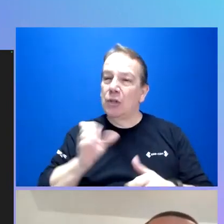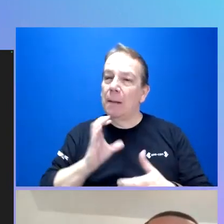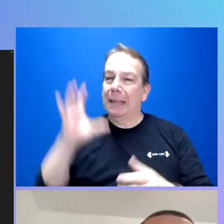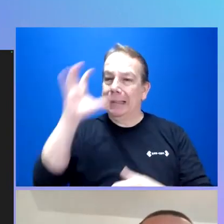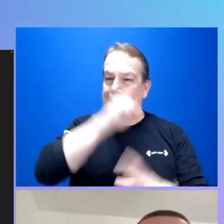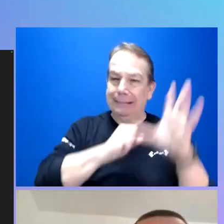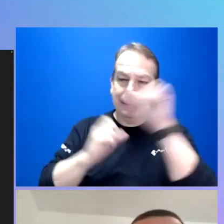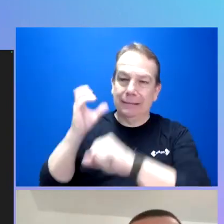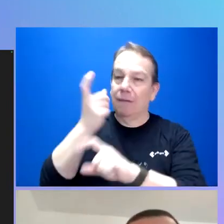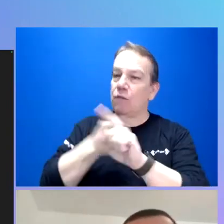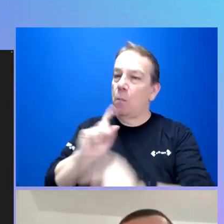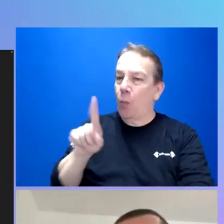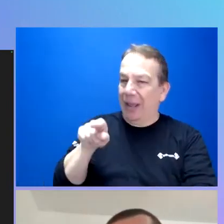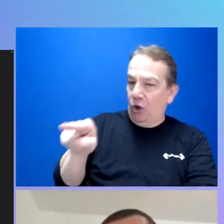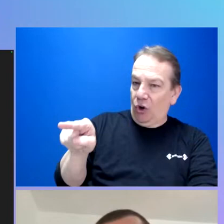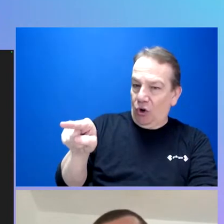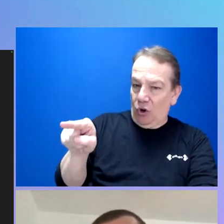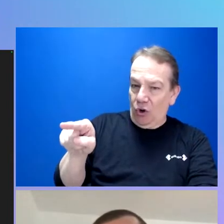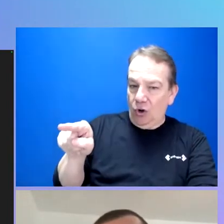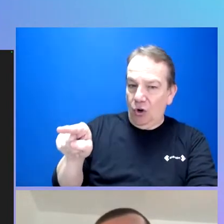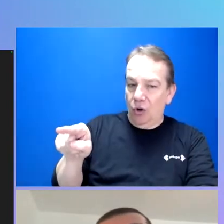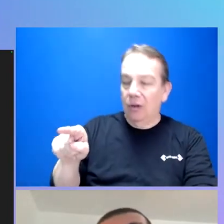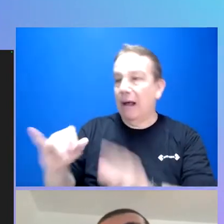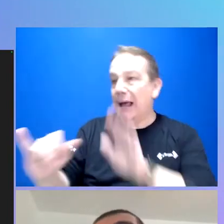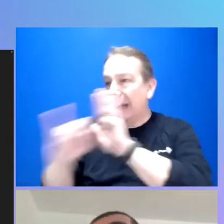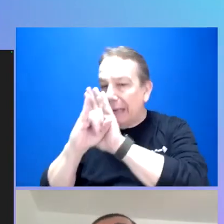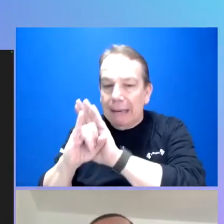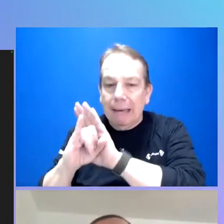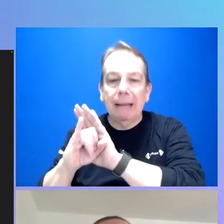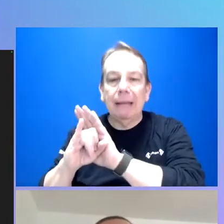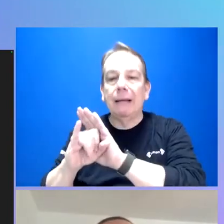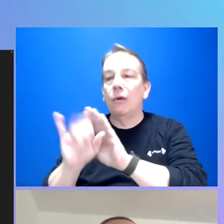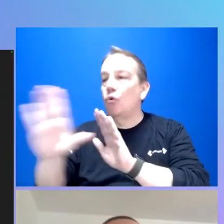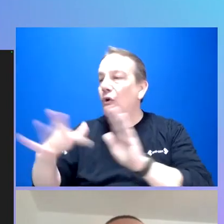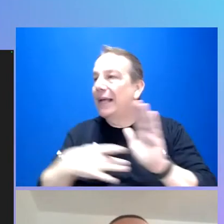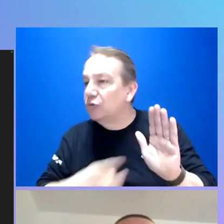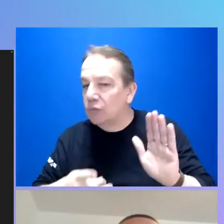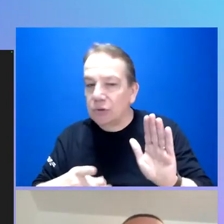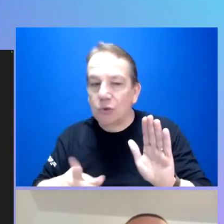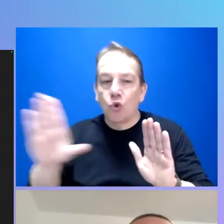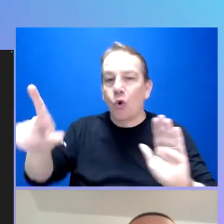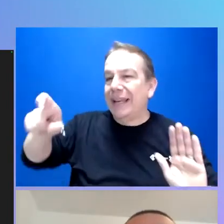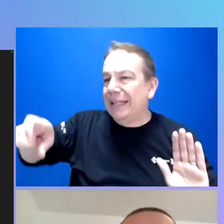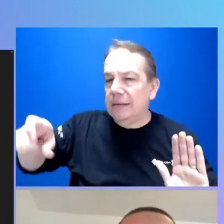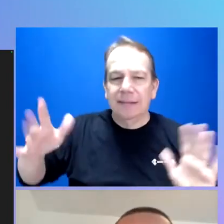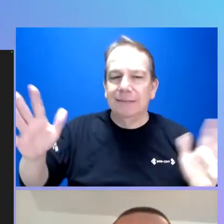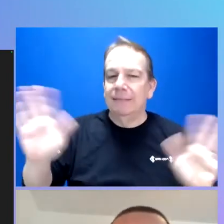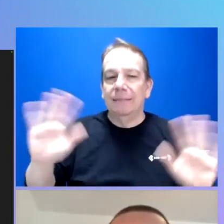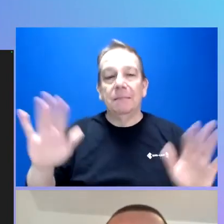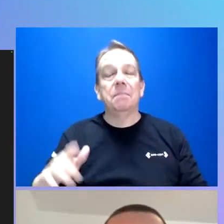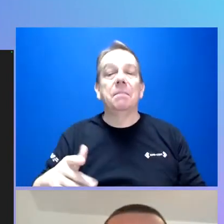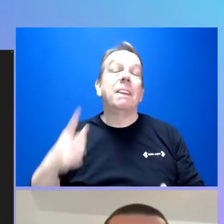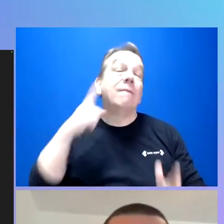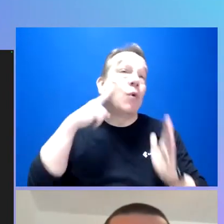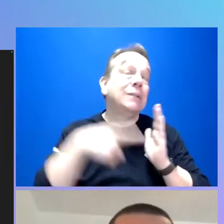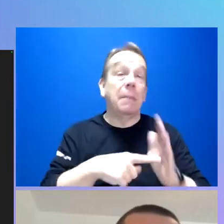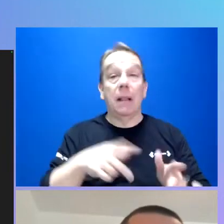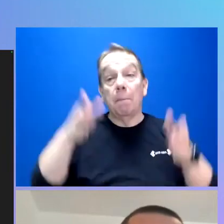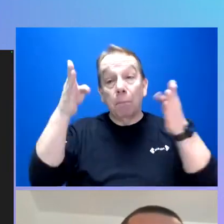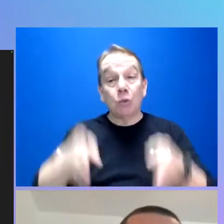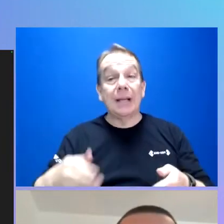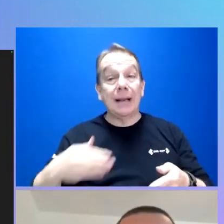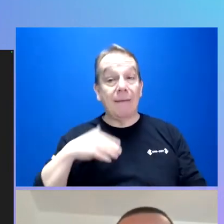identities and by extension, their interests or needs. Just because someone has an axe and a